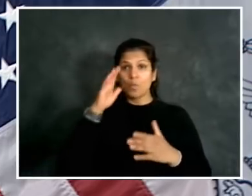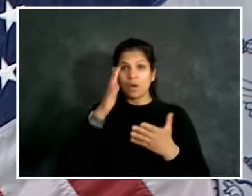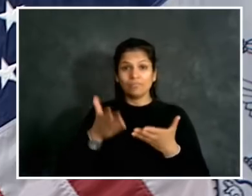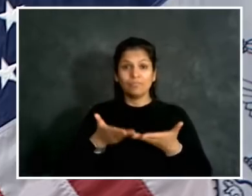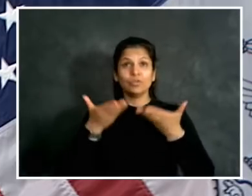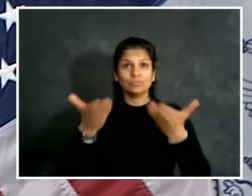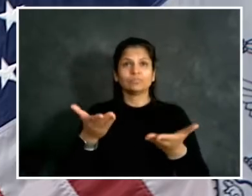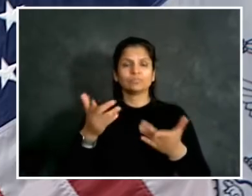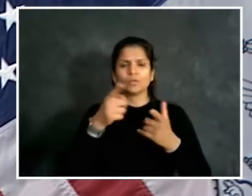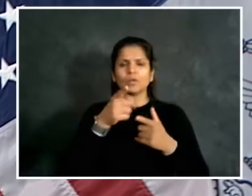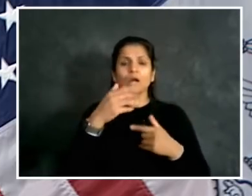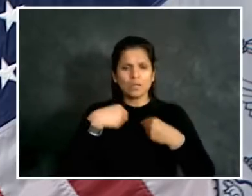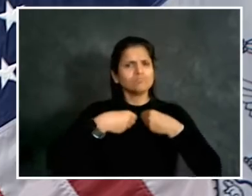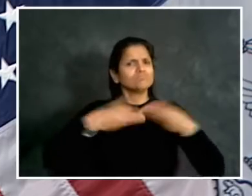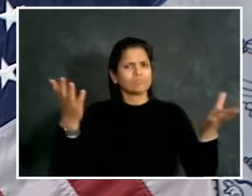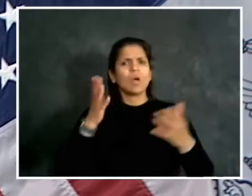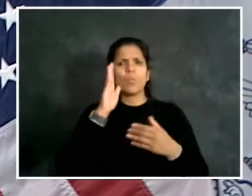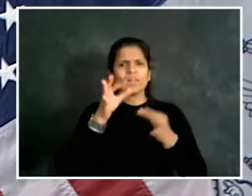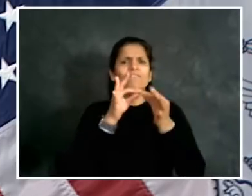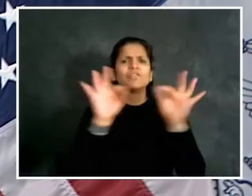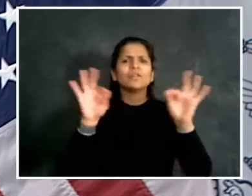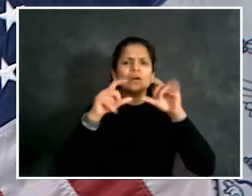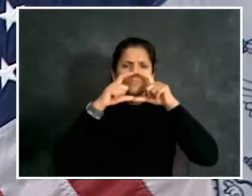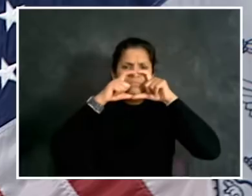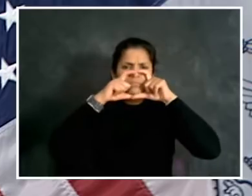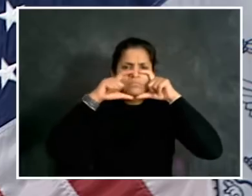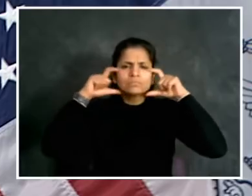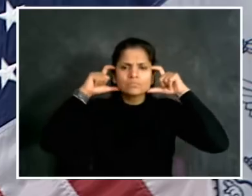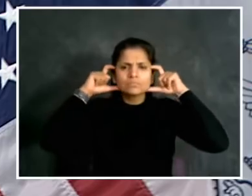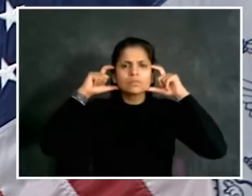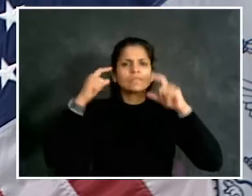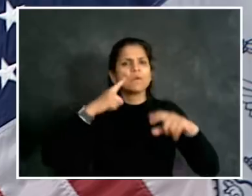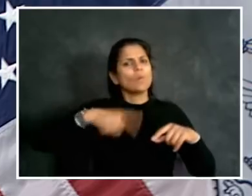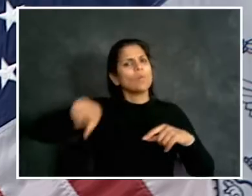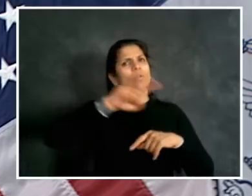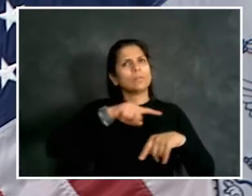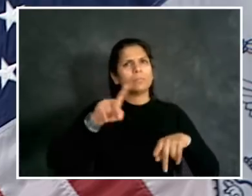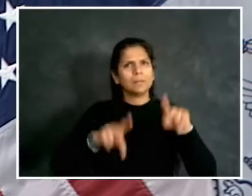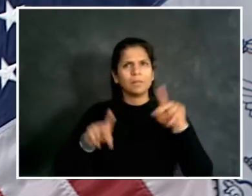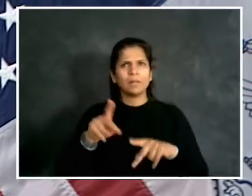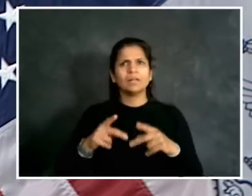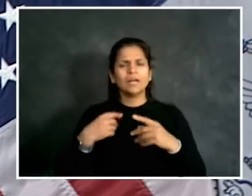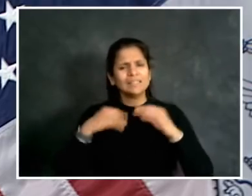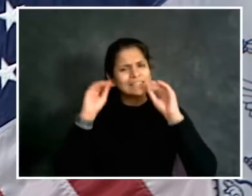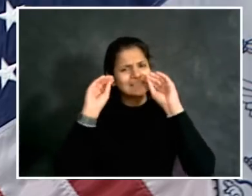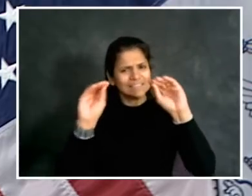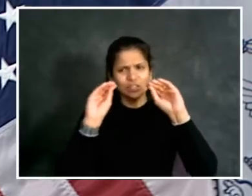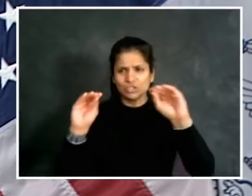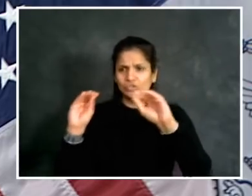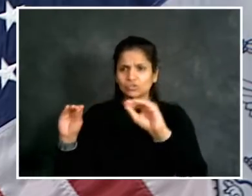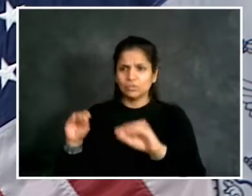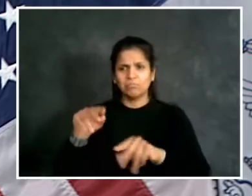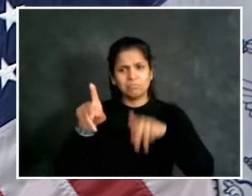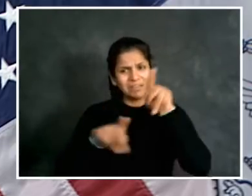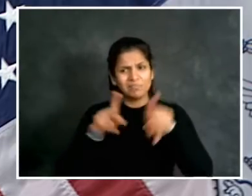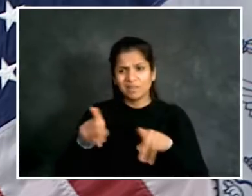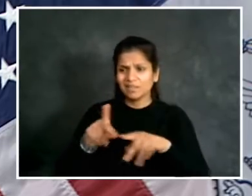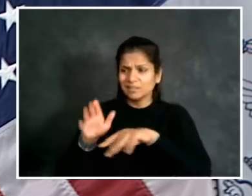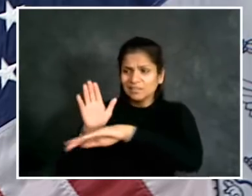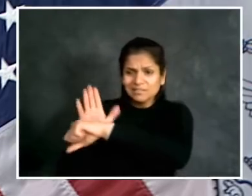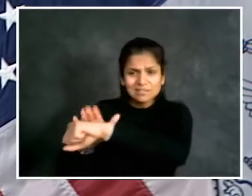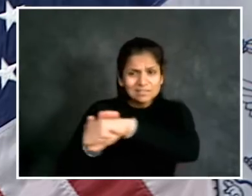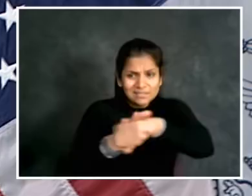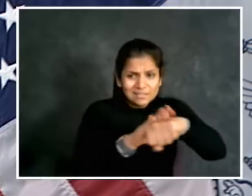education, making it easier with the face coverings, but then a whole lot of enforcement and showing that, at this point,